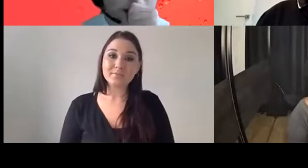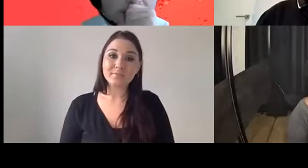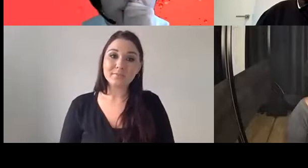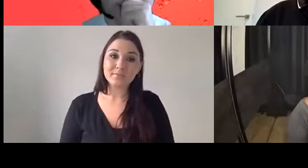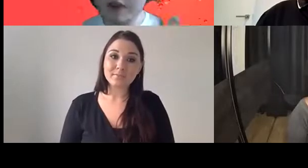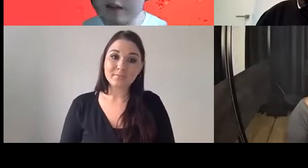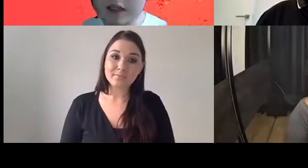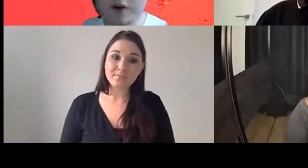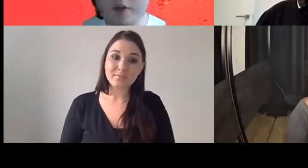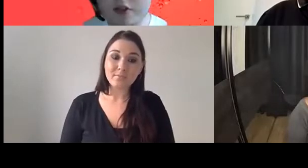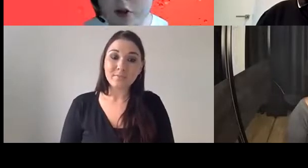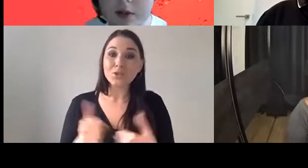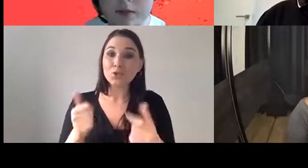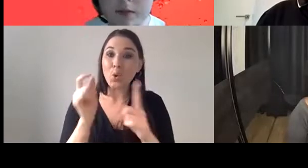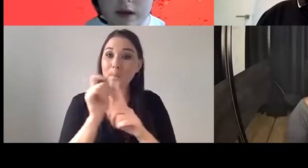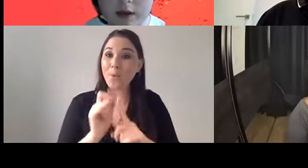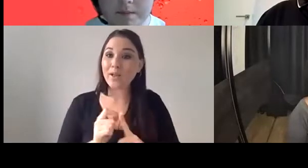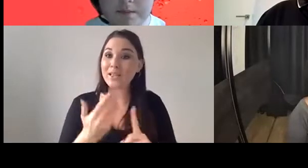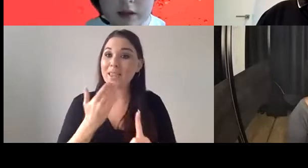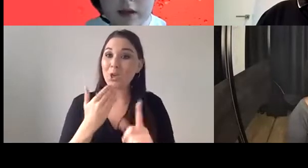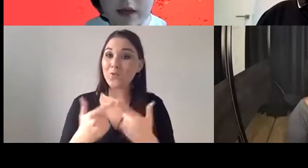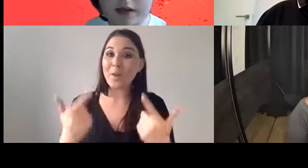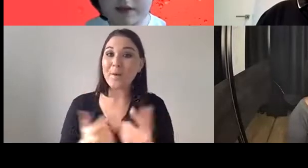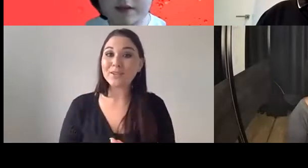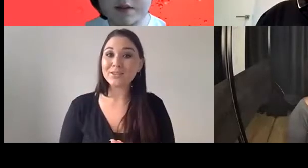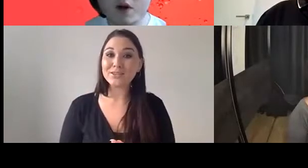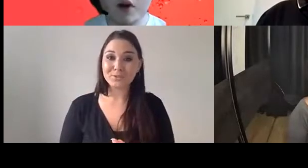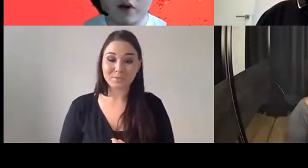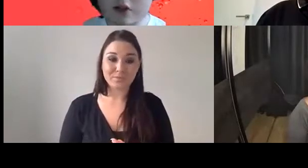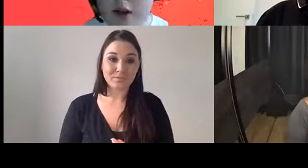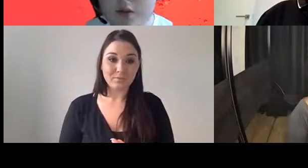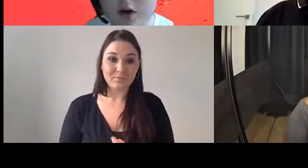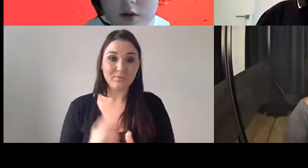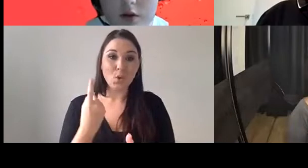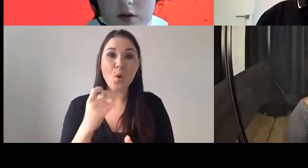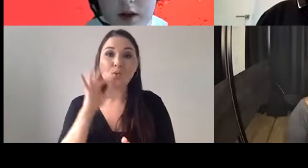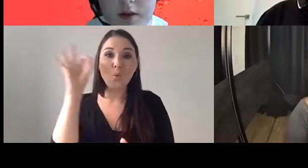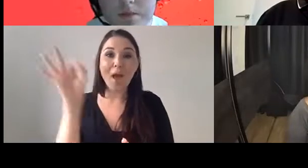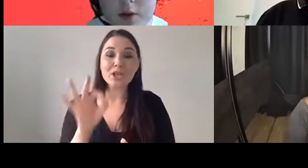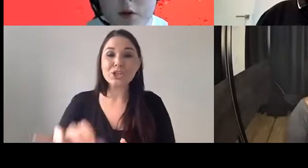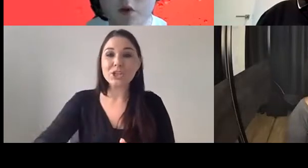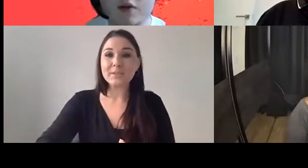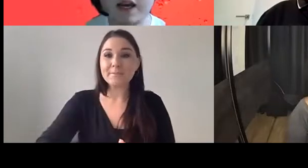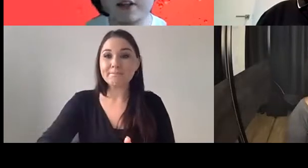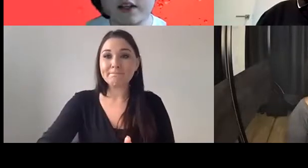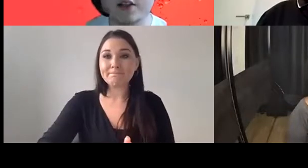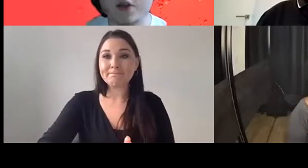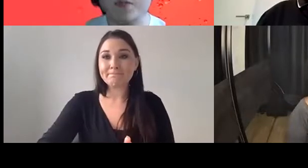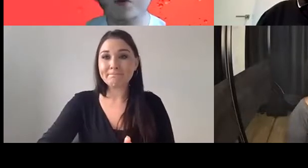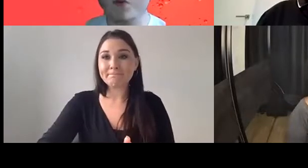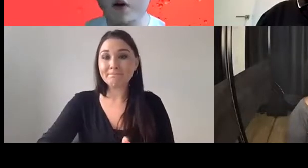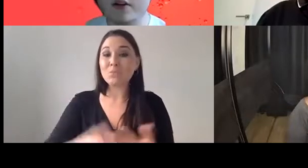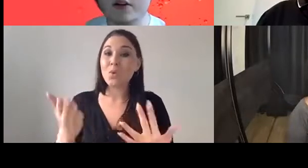and thank you very much, Toby. And one question I had as well was, sort of whilst access